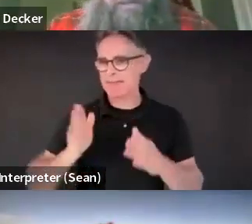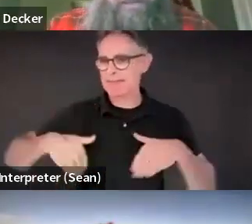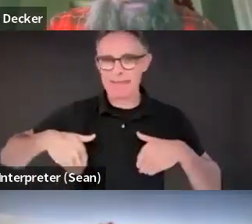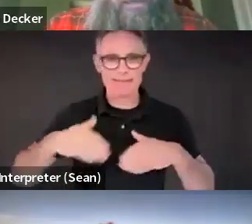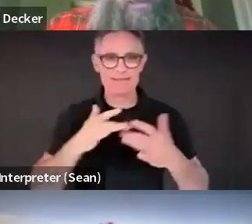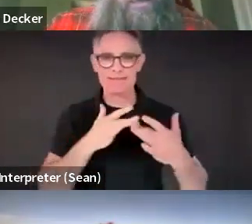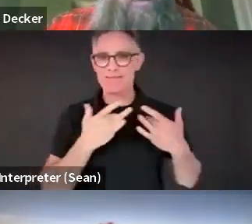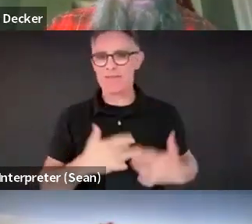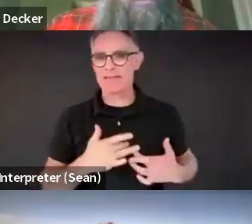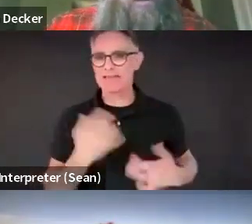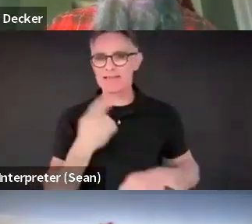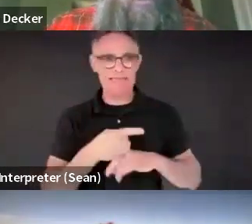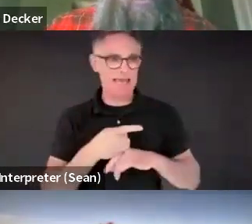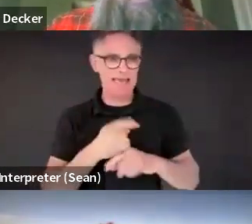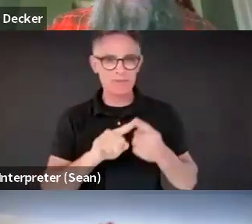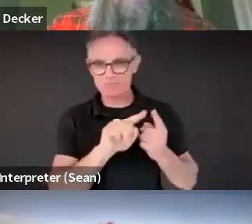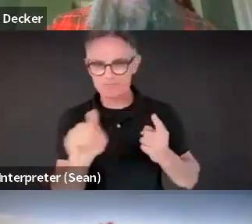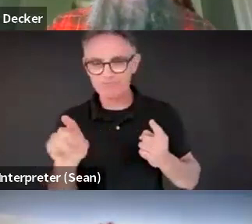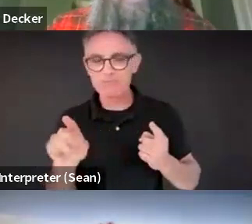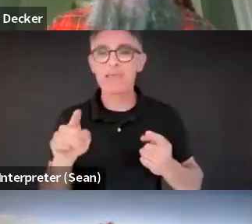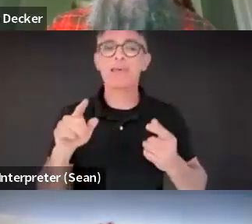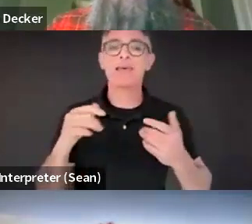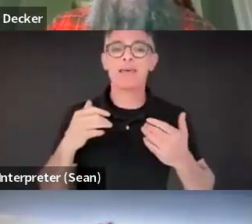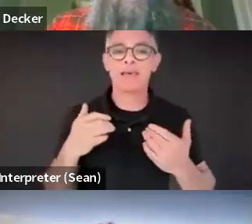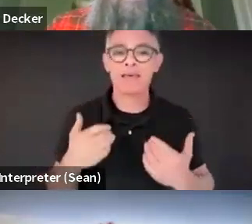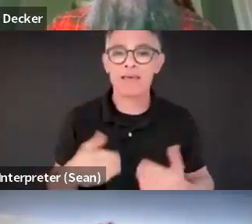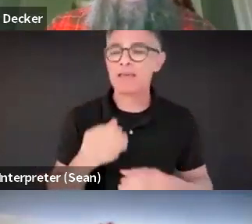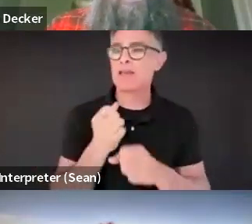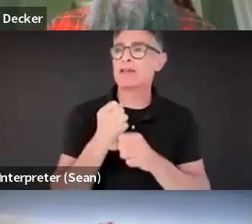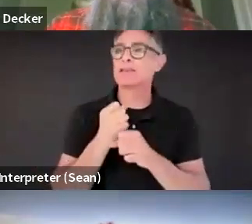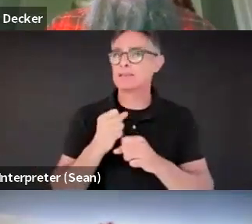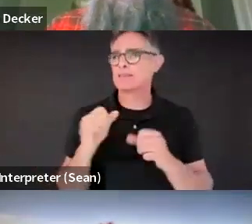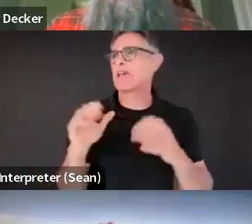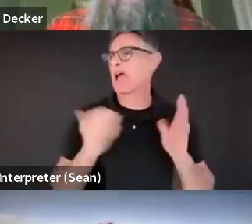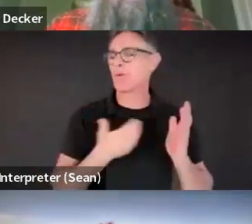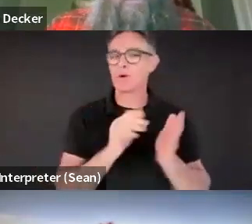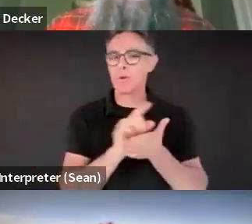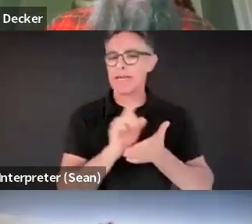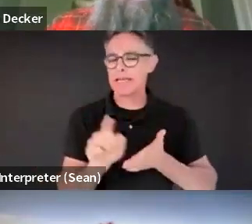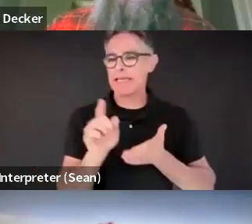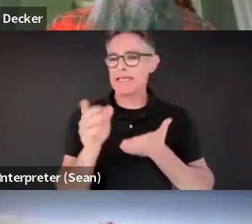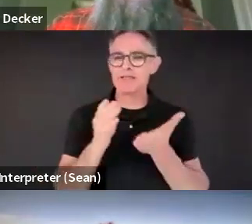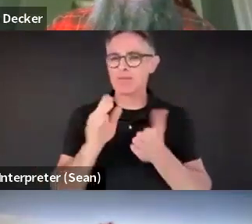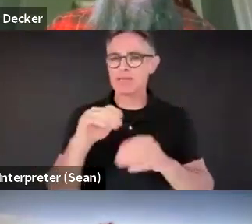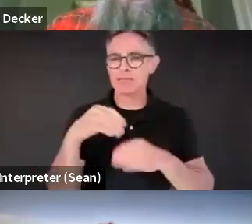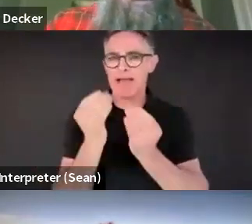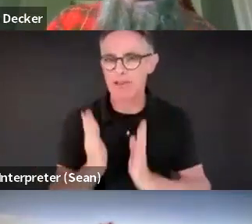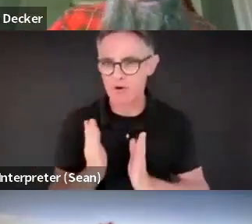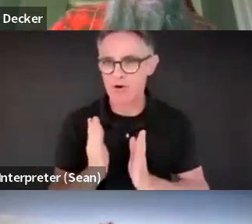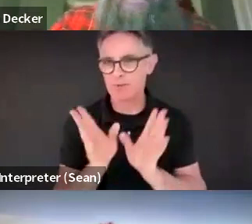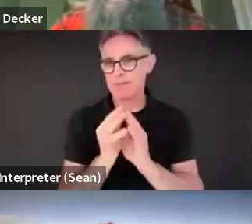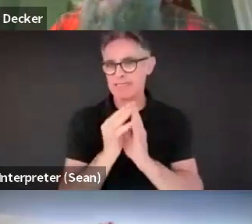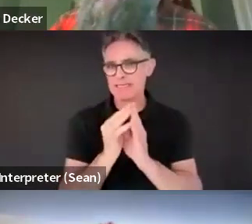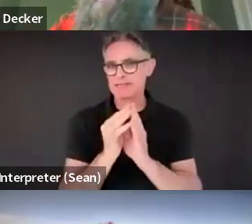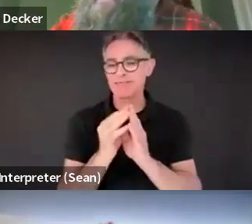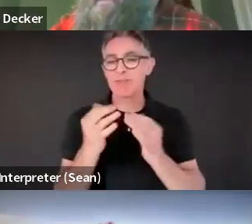folks. And this is Coffee with Community Services, Alta California Regional Center's weekly service provider meeting.